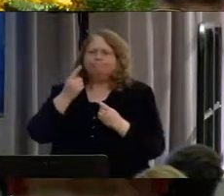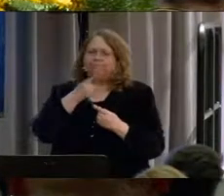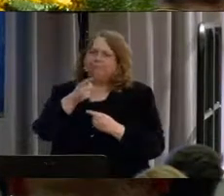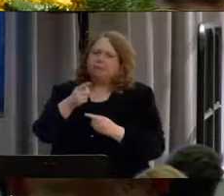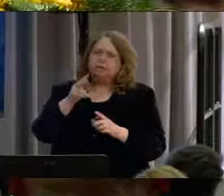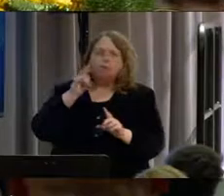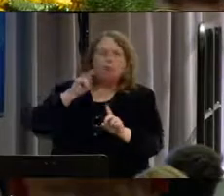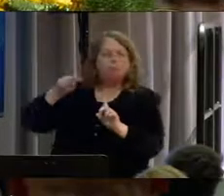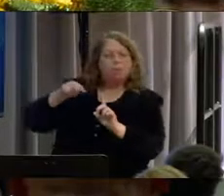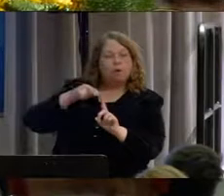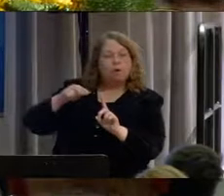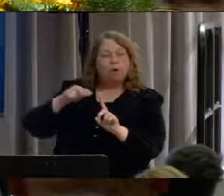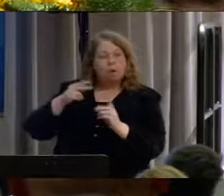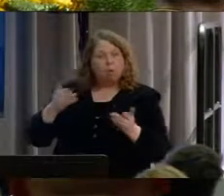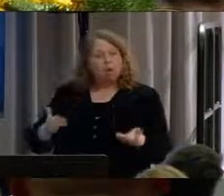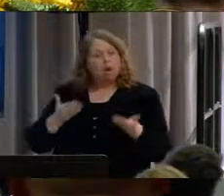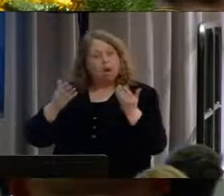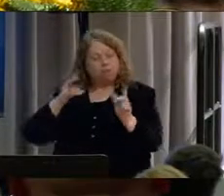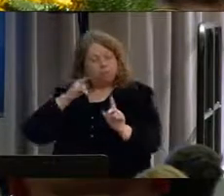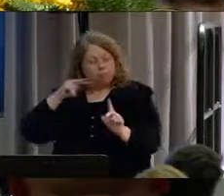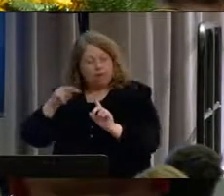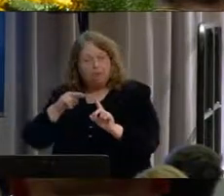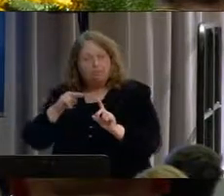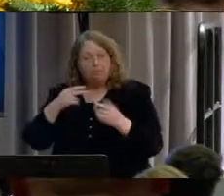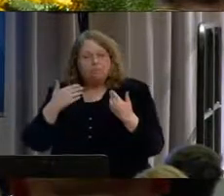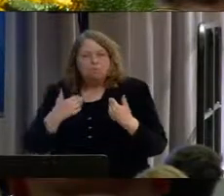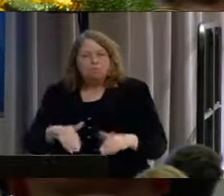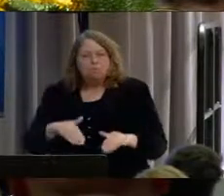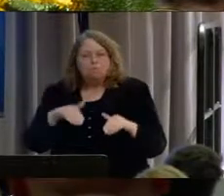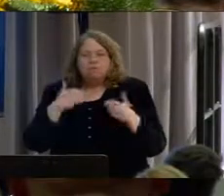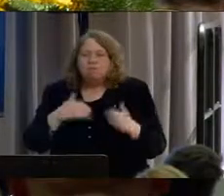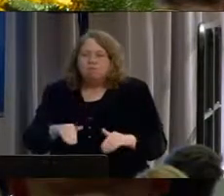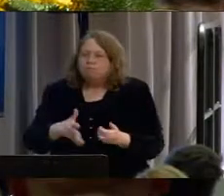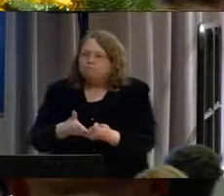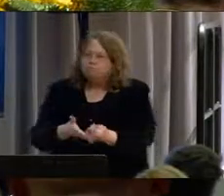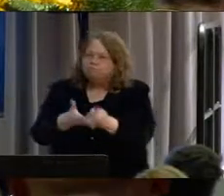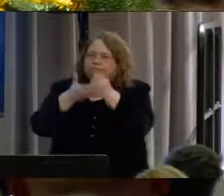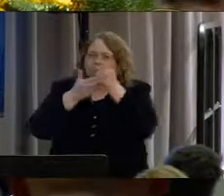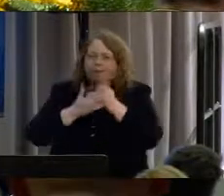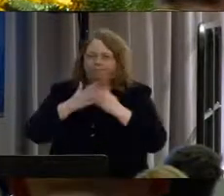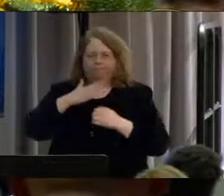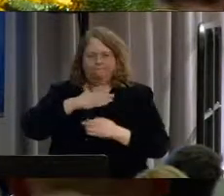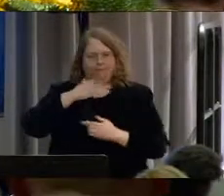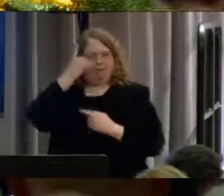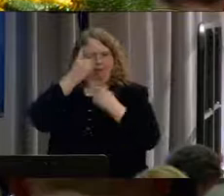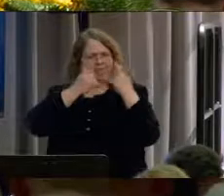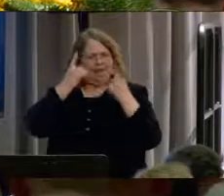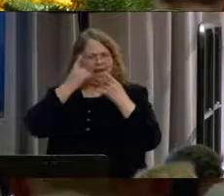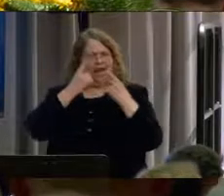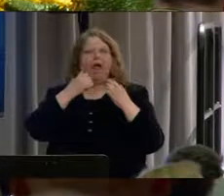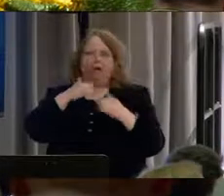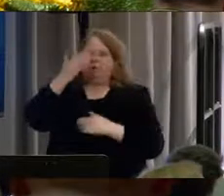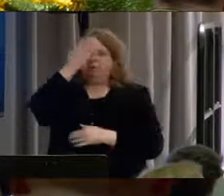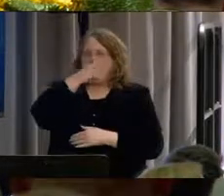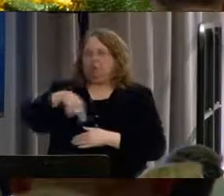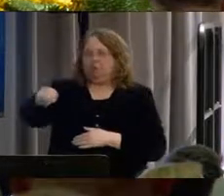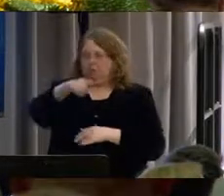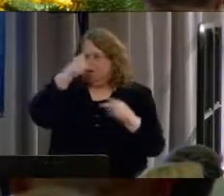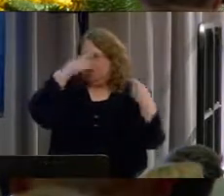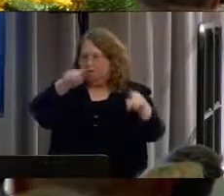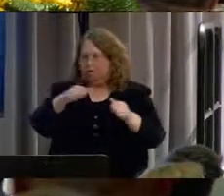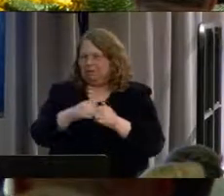that offers perspectives that are very, very helpful to my thinking, and I know you'll find the